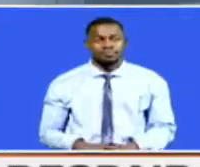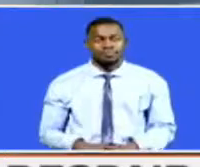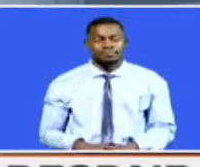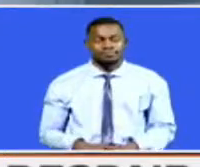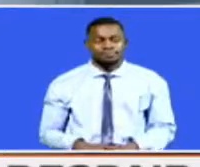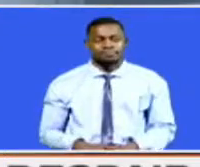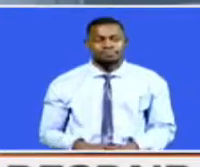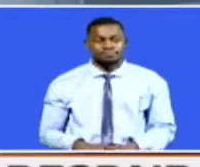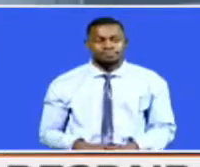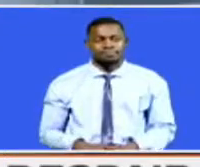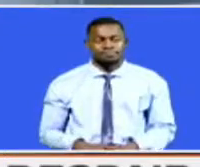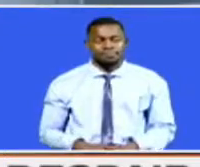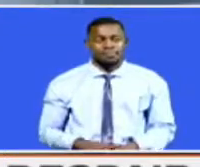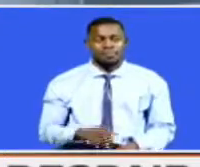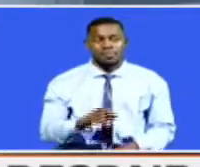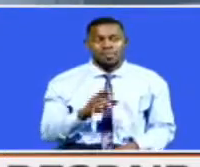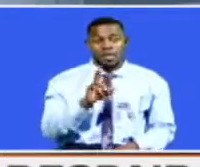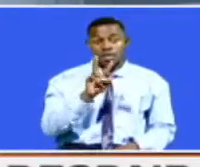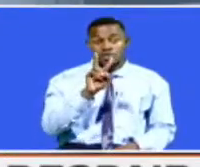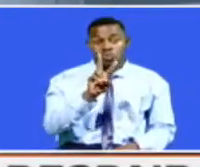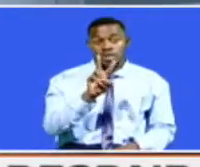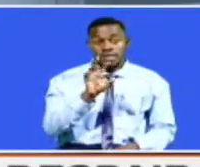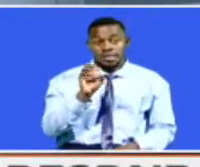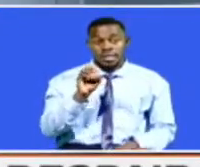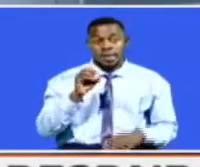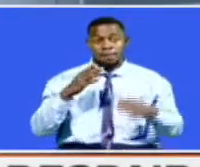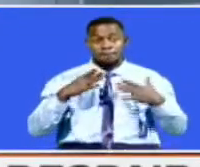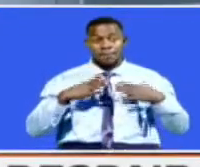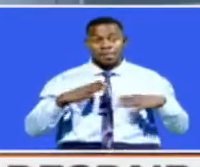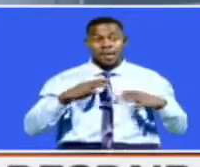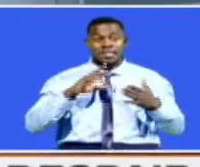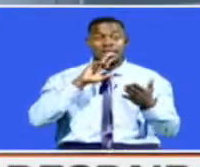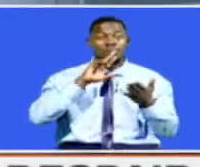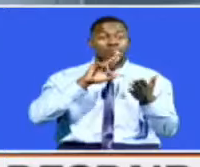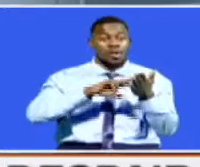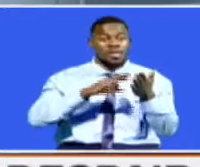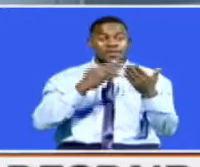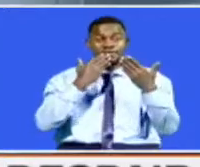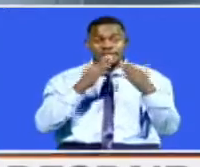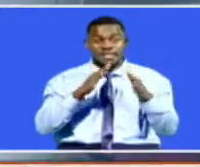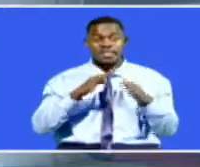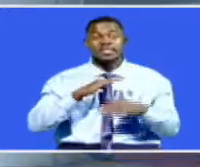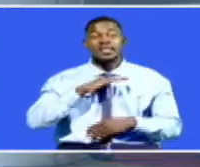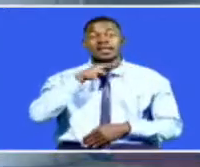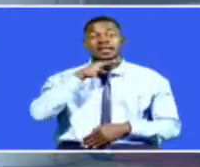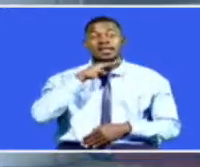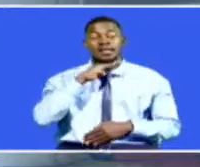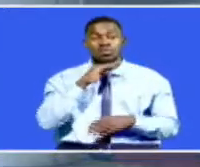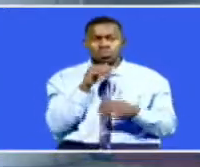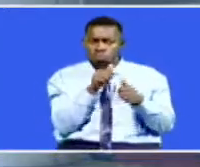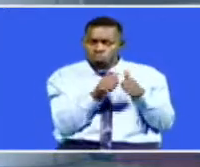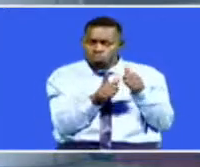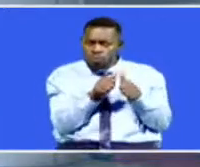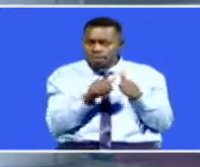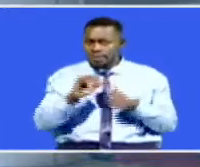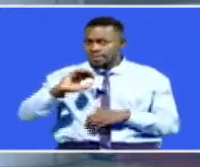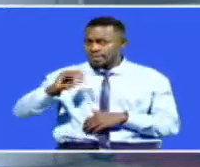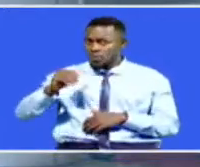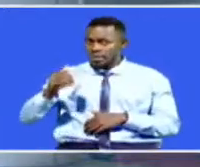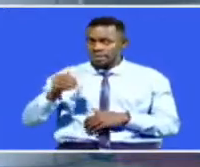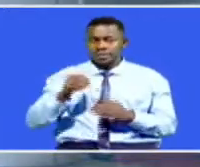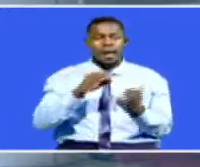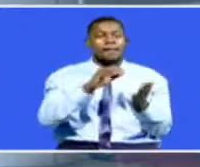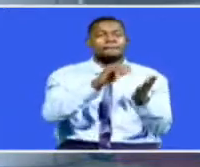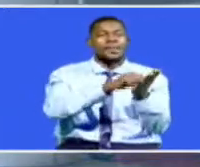On a similar note, over 20 people have been reported dead in Makueni County as heavy rains continue to wreak havoc